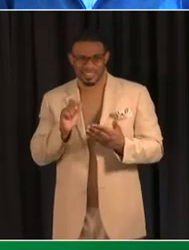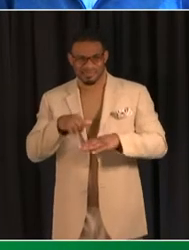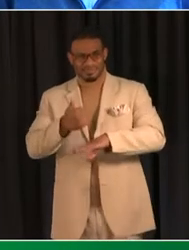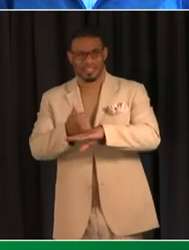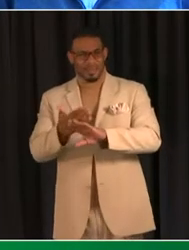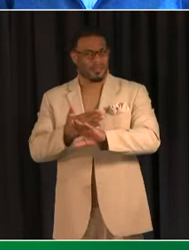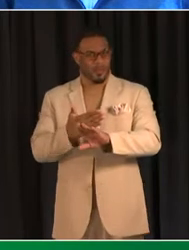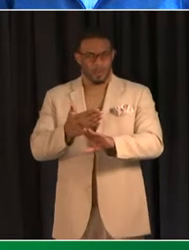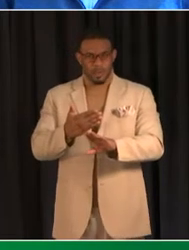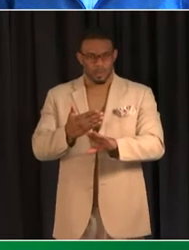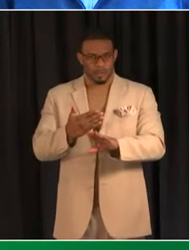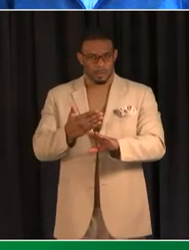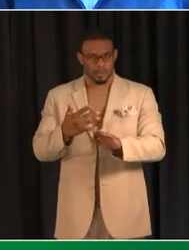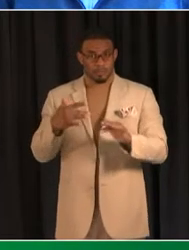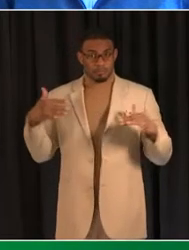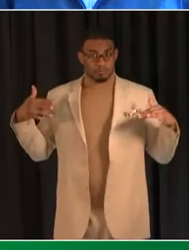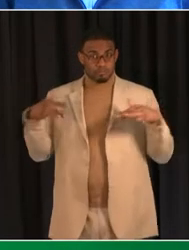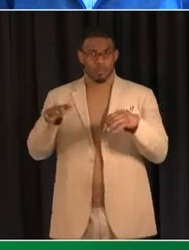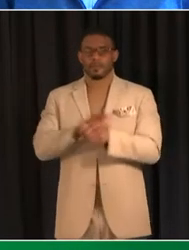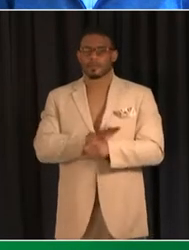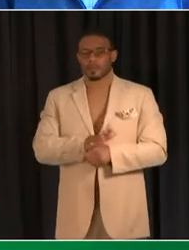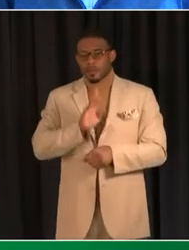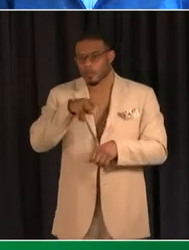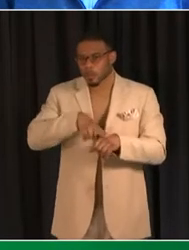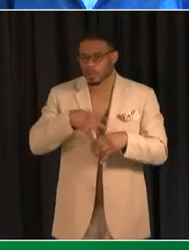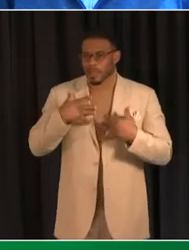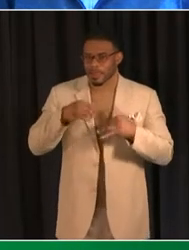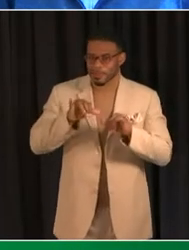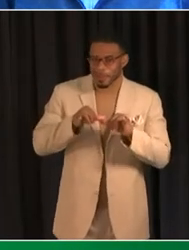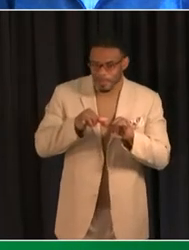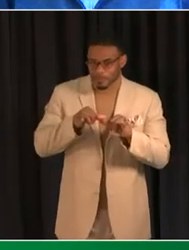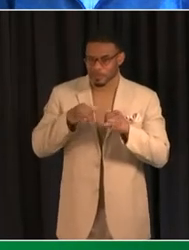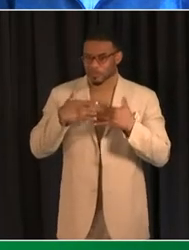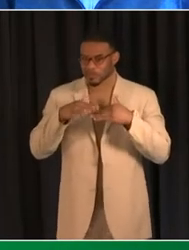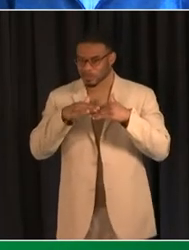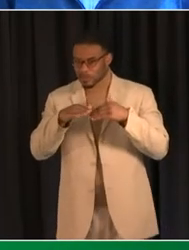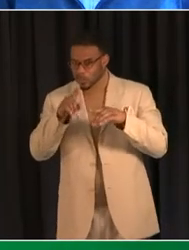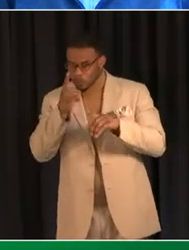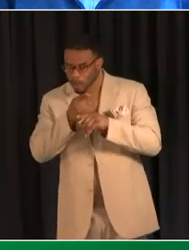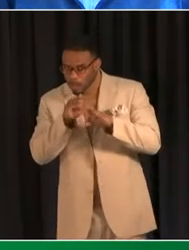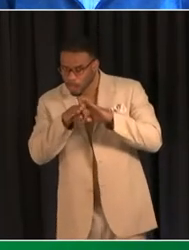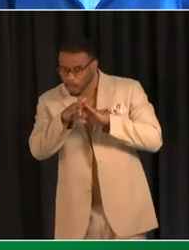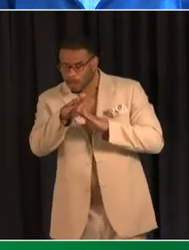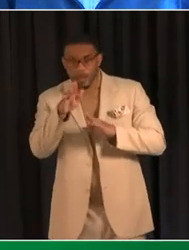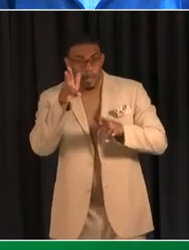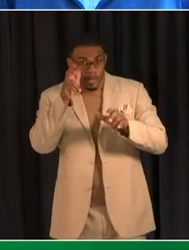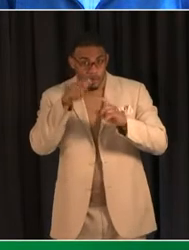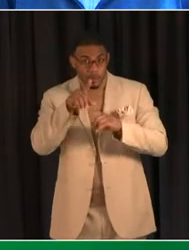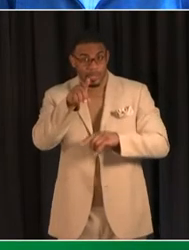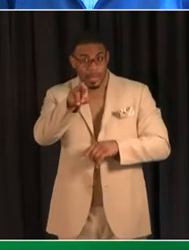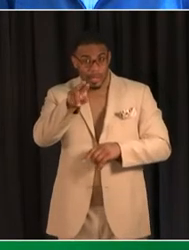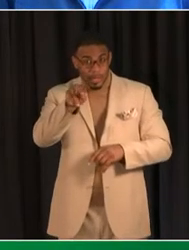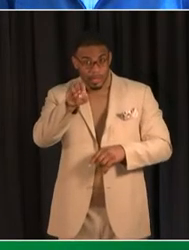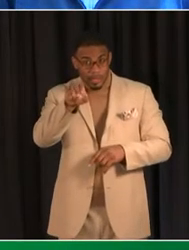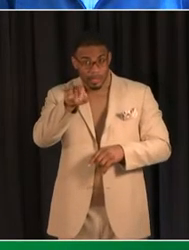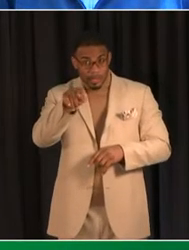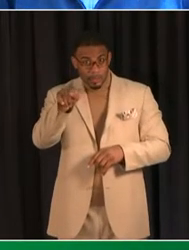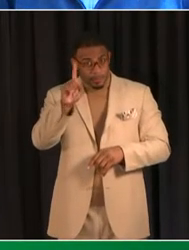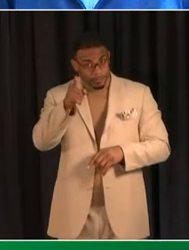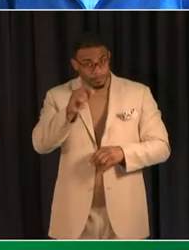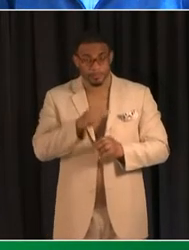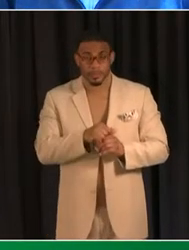that need to be in place for that to happen, including the health metrics trending in the right direction. So please listen to Dr.